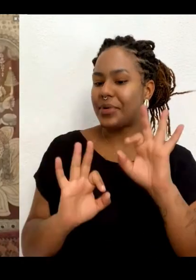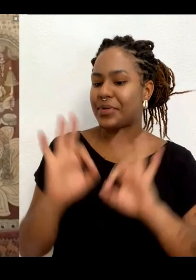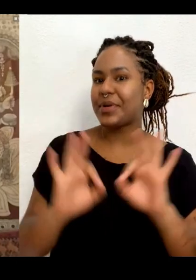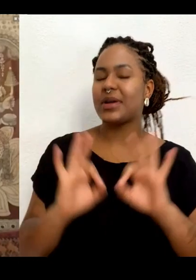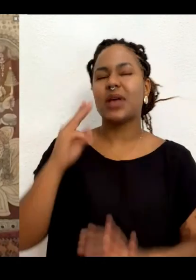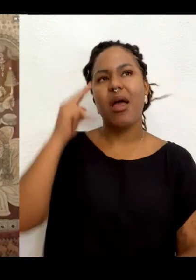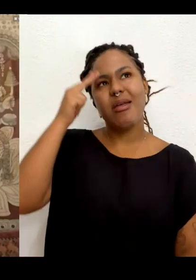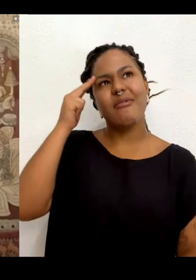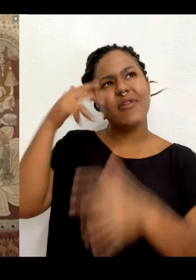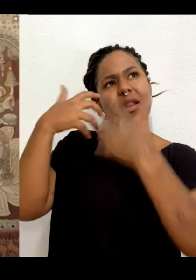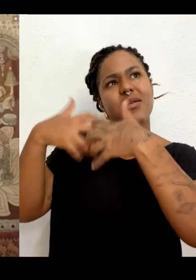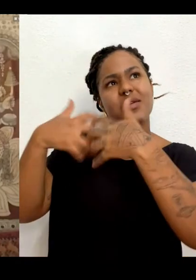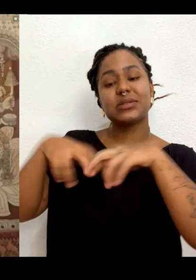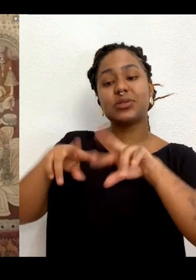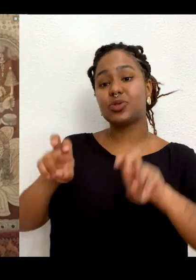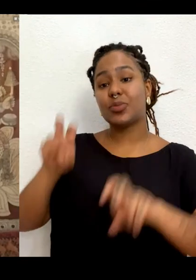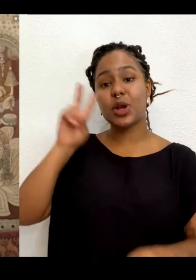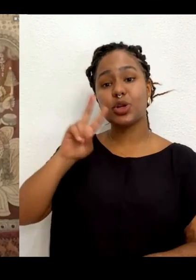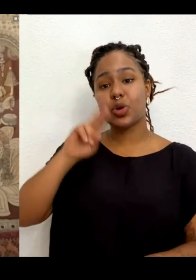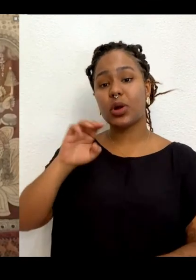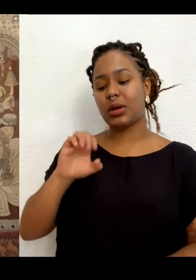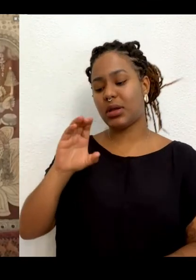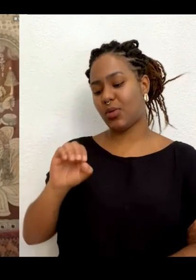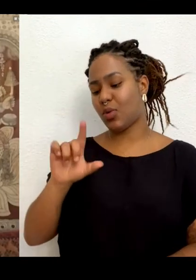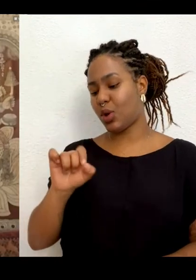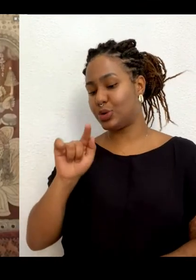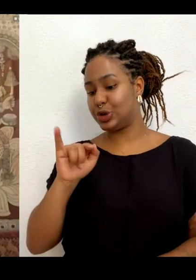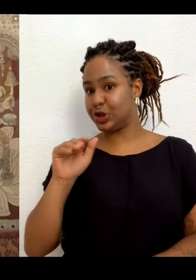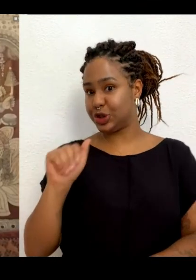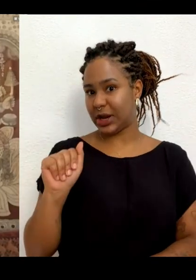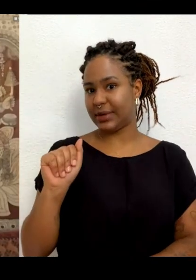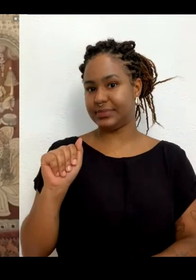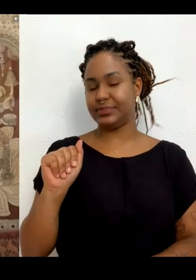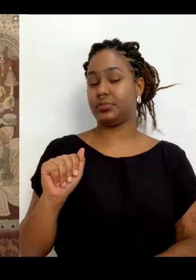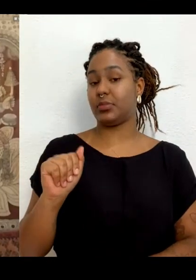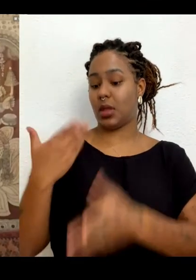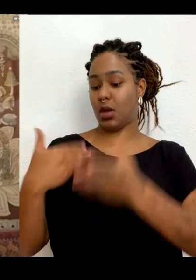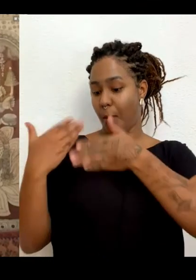our past can guide us to the future thank you